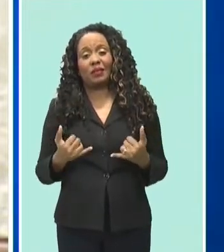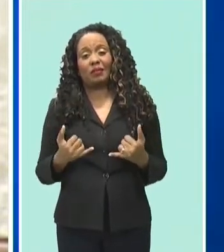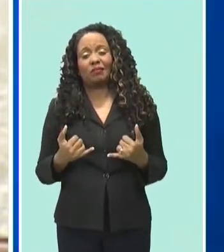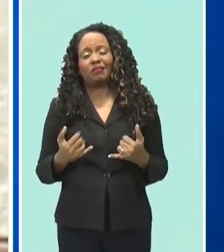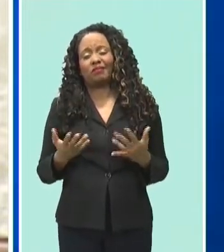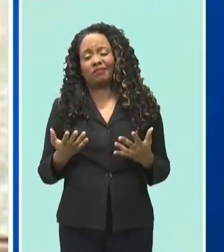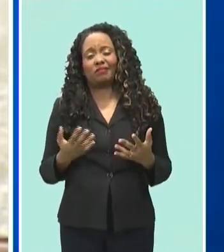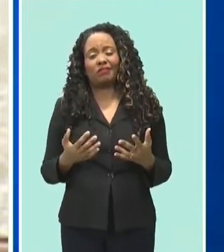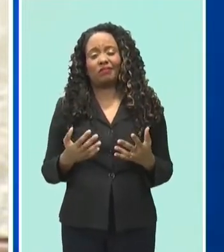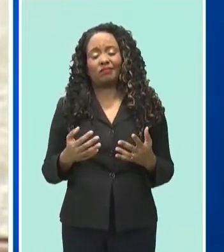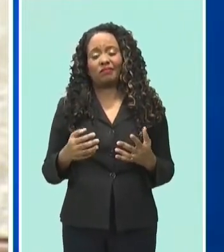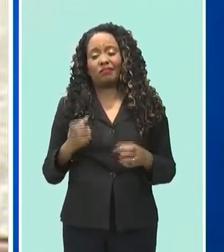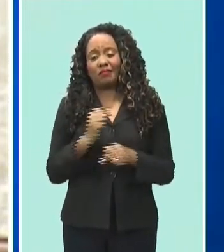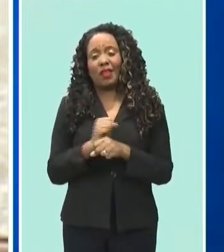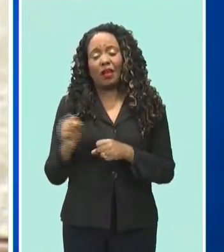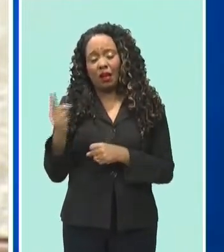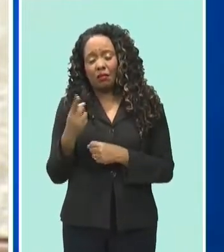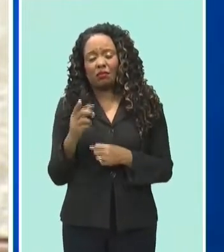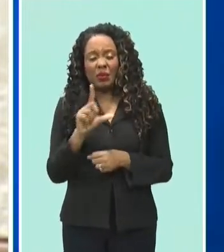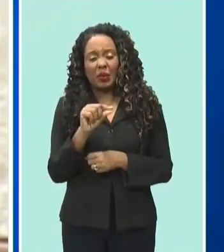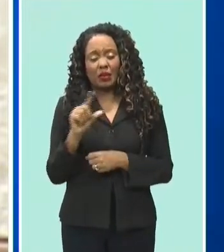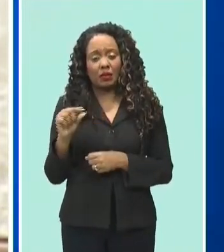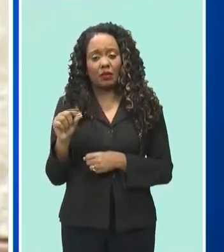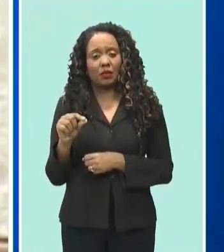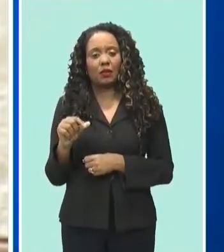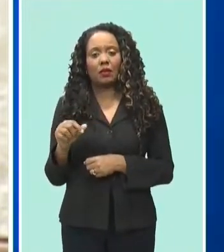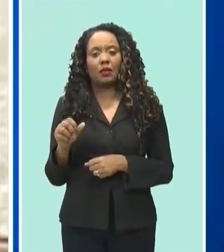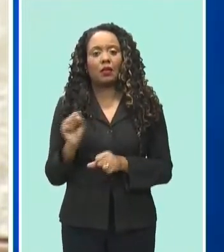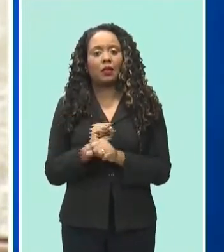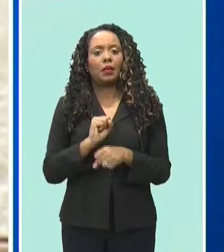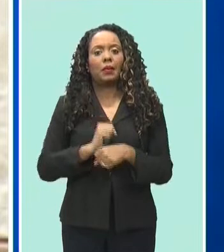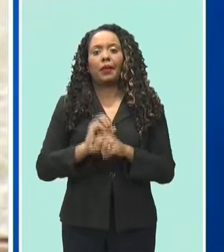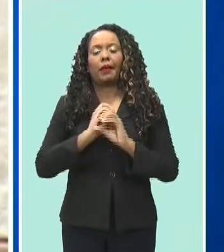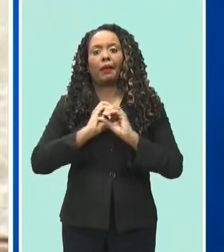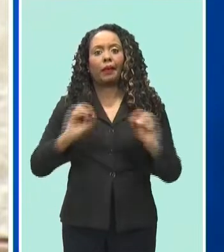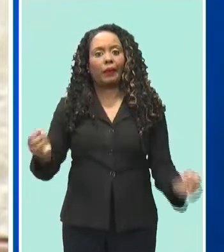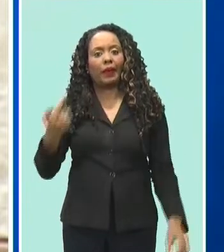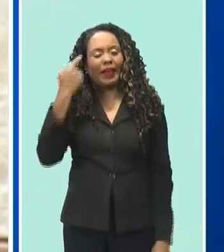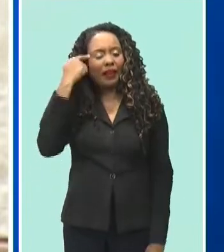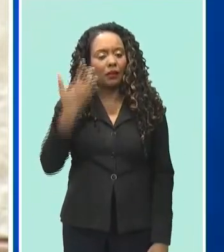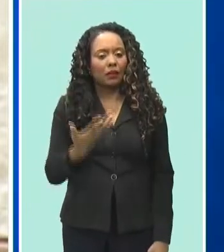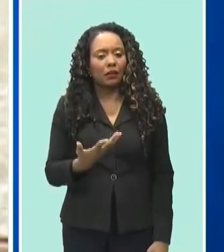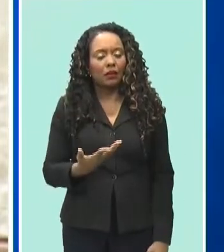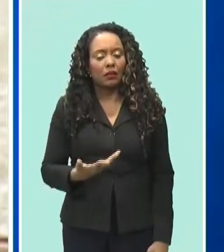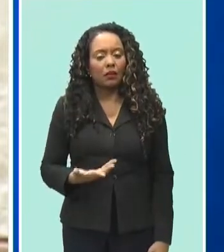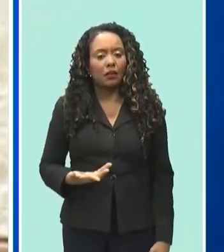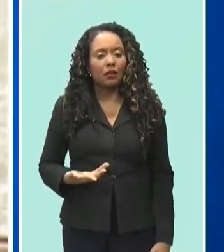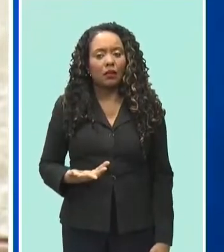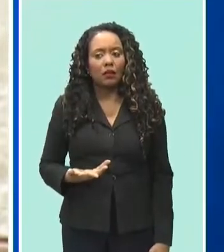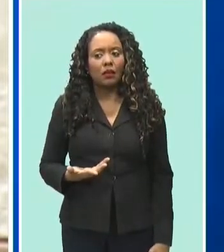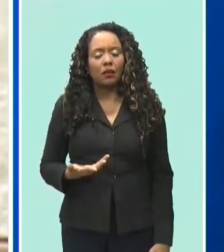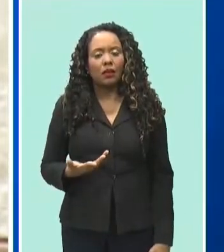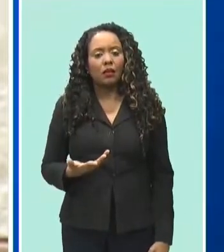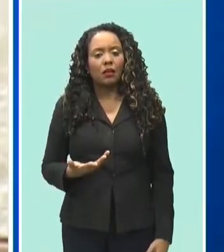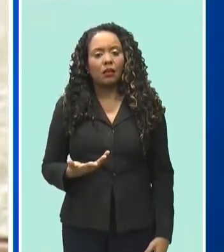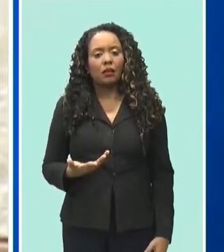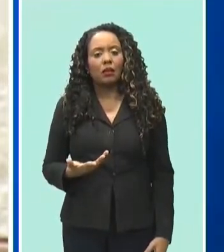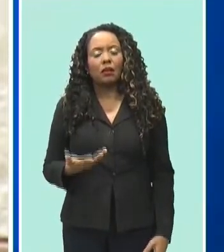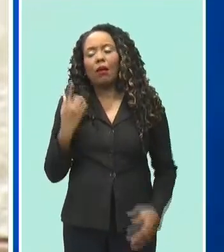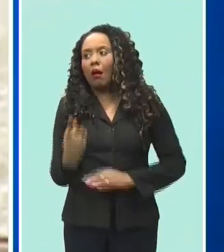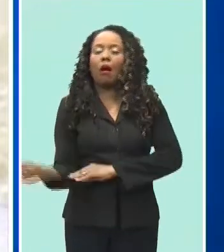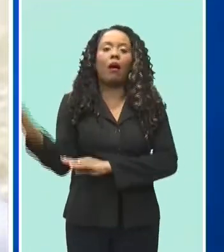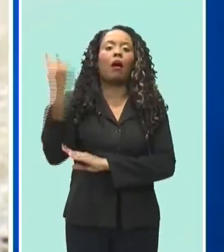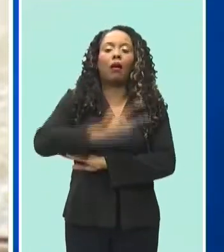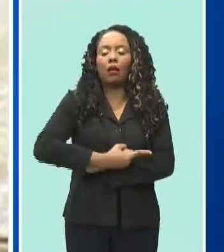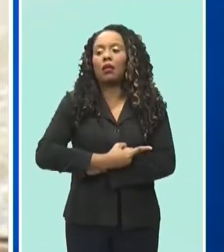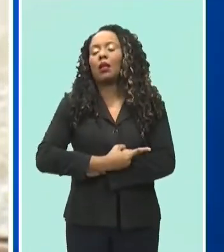2020, this is happening. It makes absolutely no sense. You risk a whole day missing at